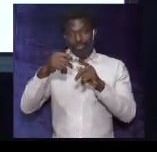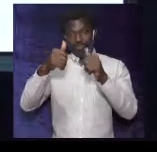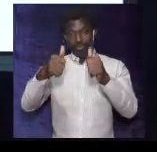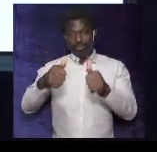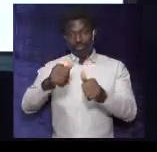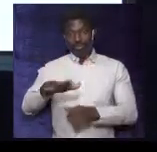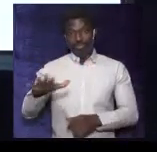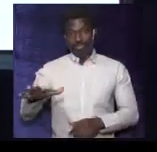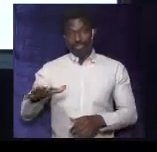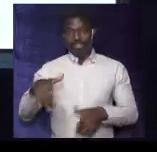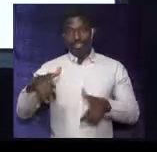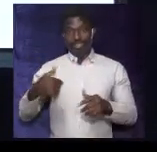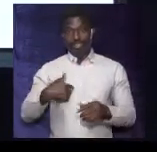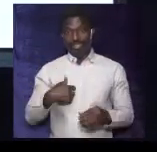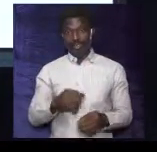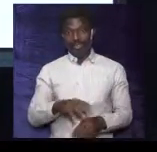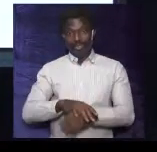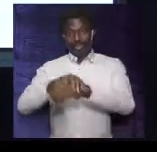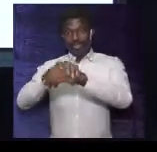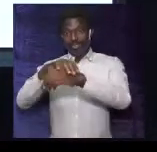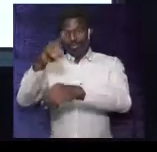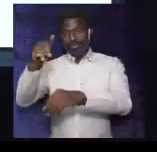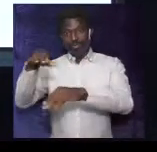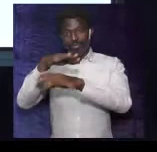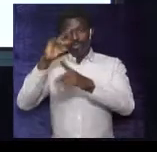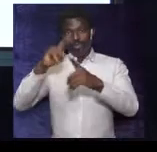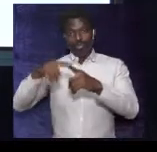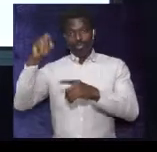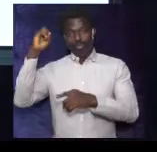done, children. Let me hand you over now to the